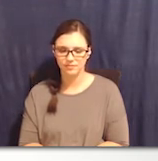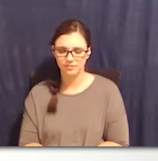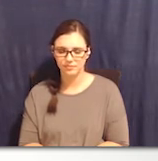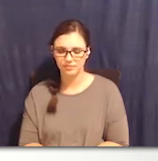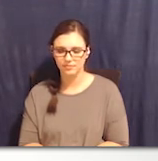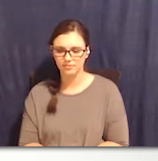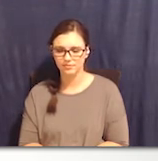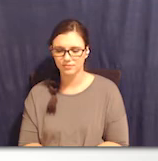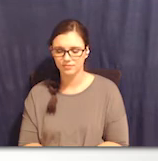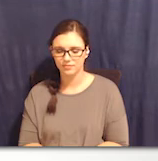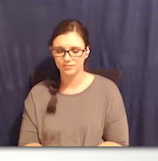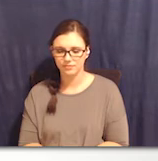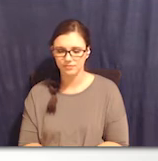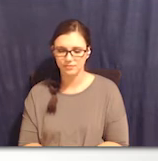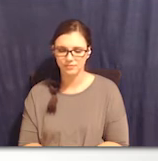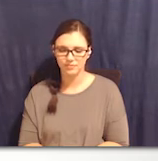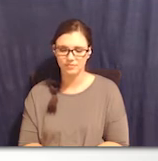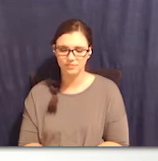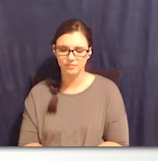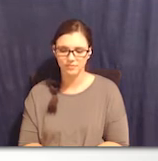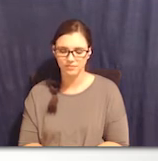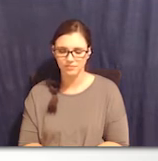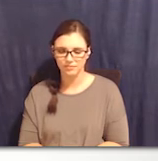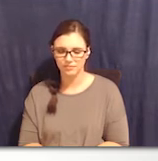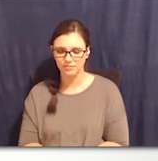le mener vers d'autres